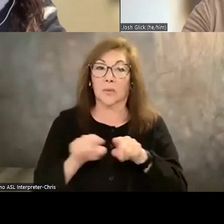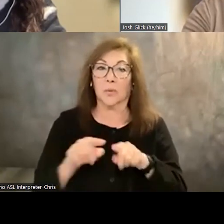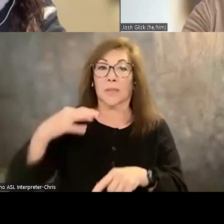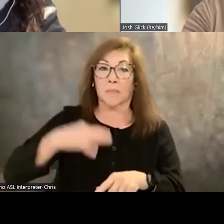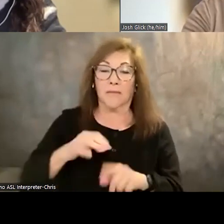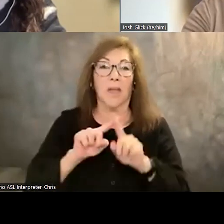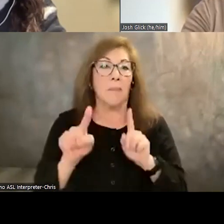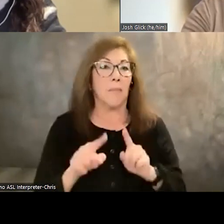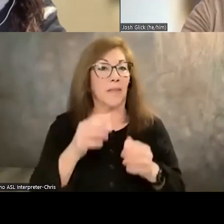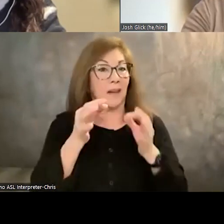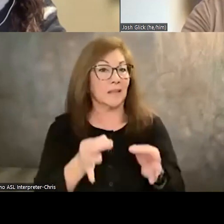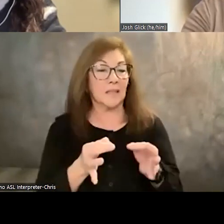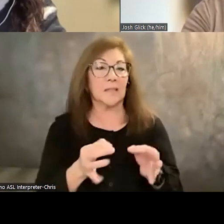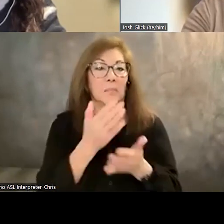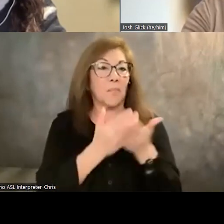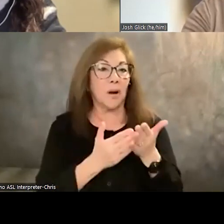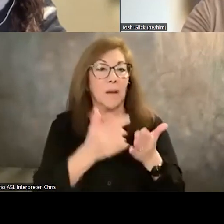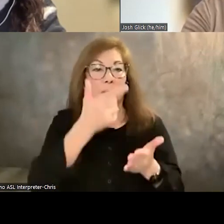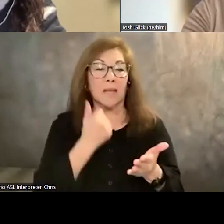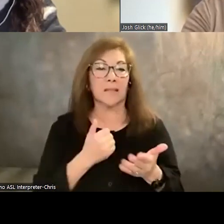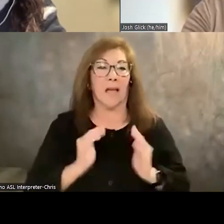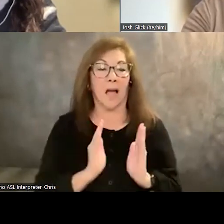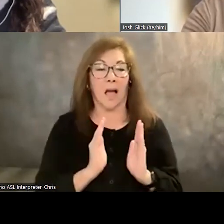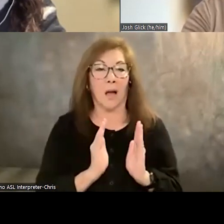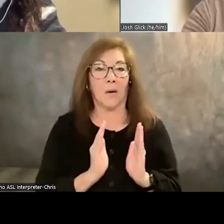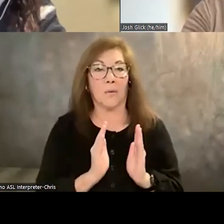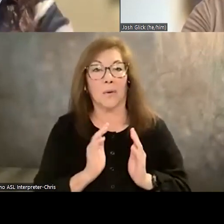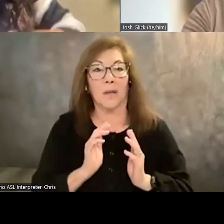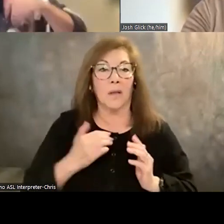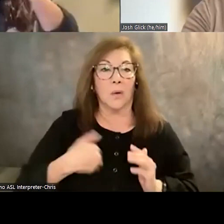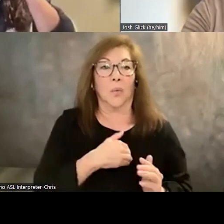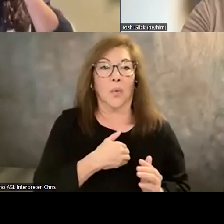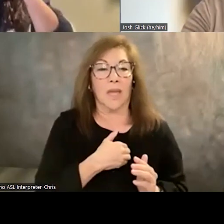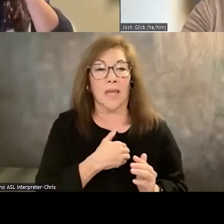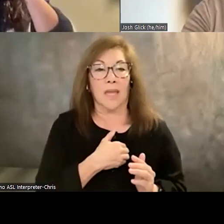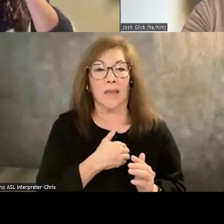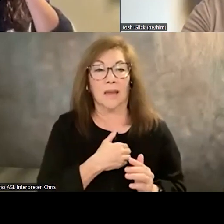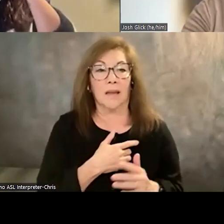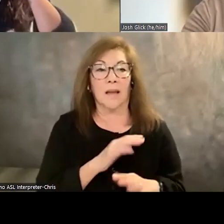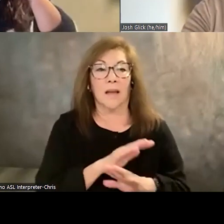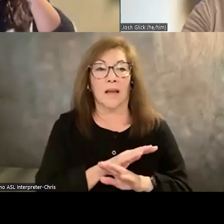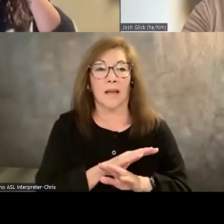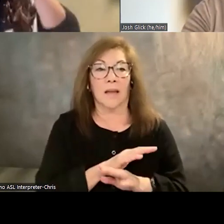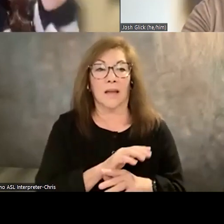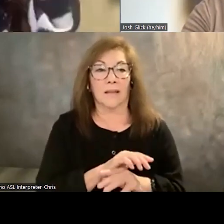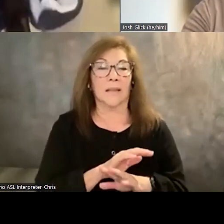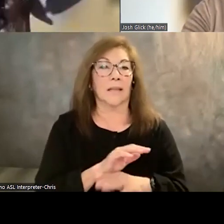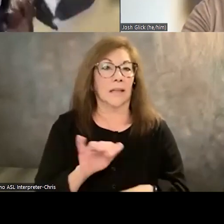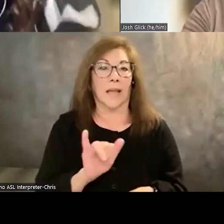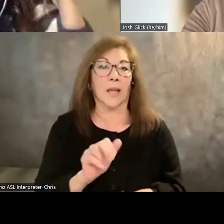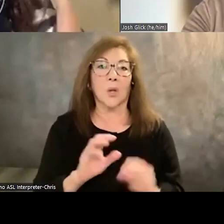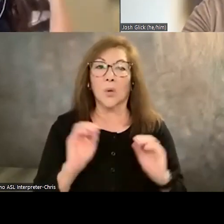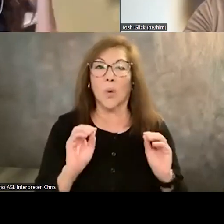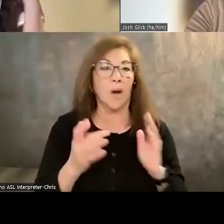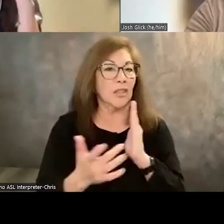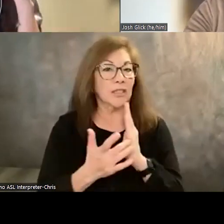that decision, you know, is partially because of the way that it can, like no other technique that we